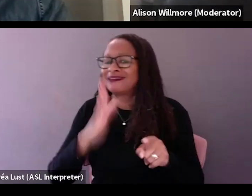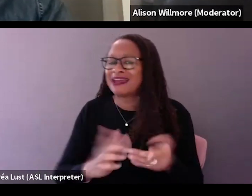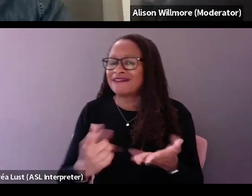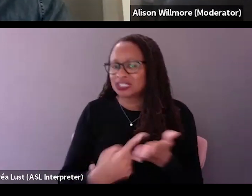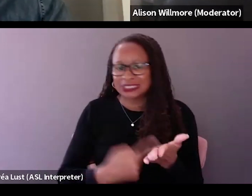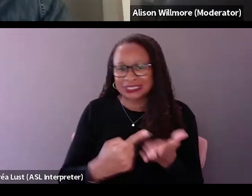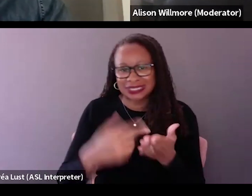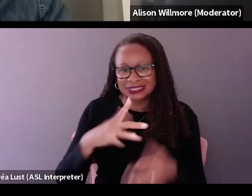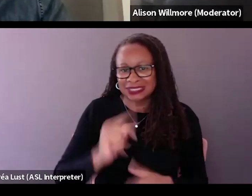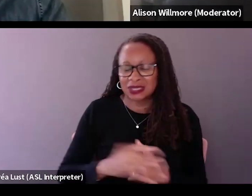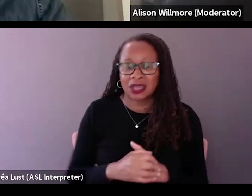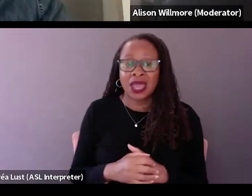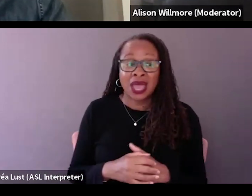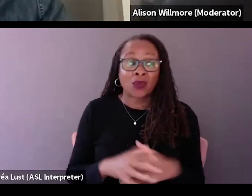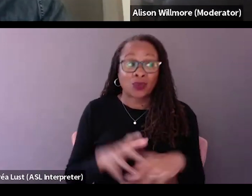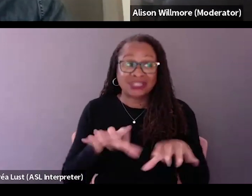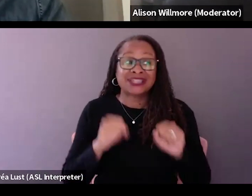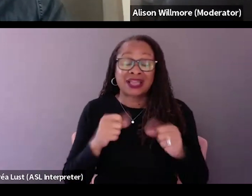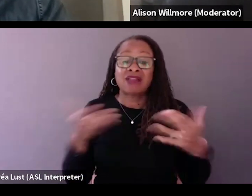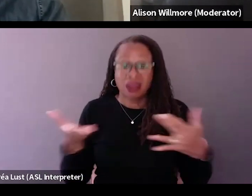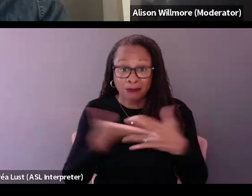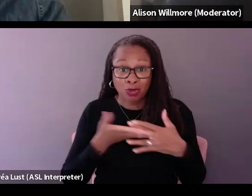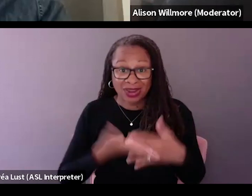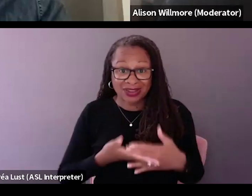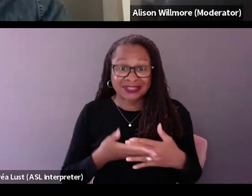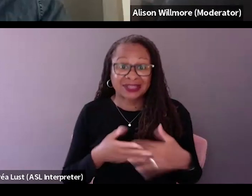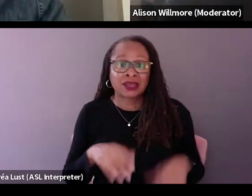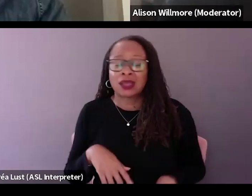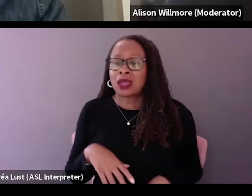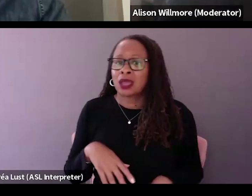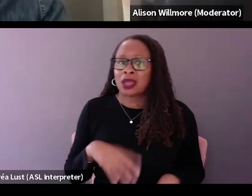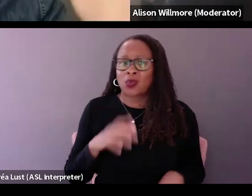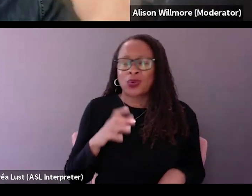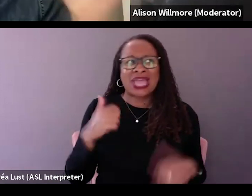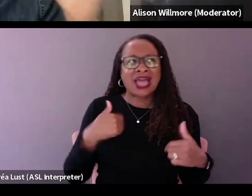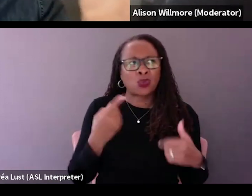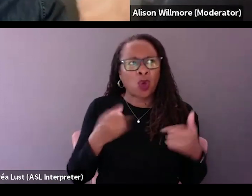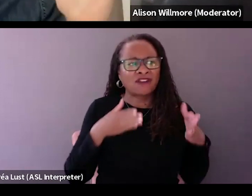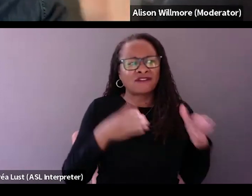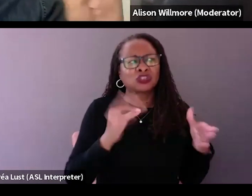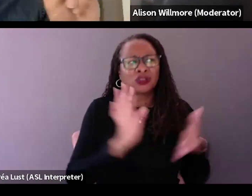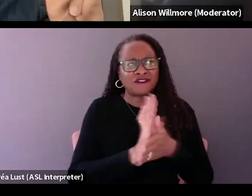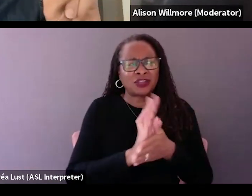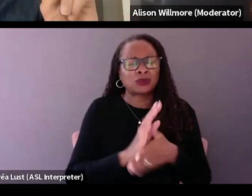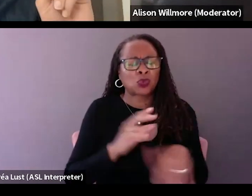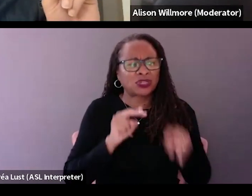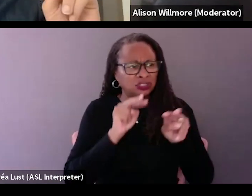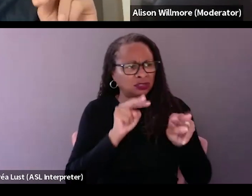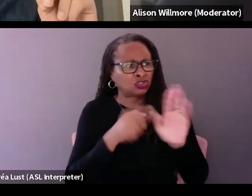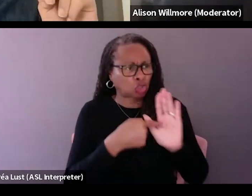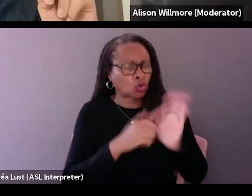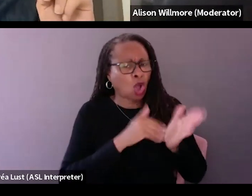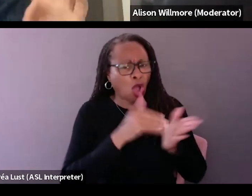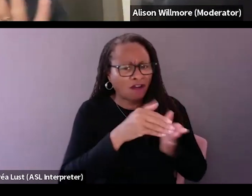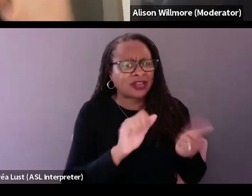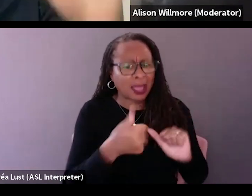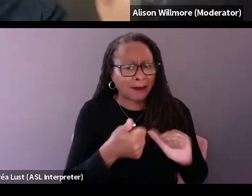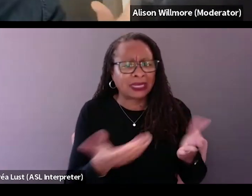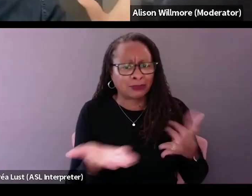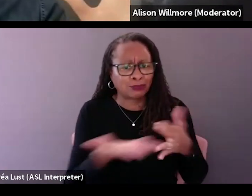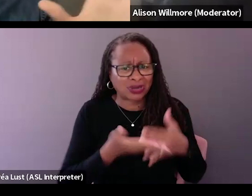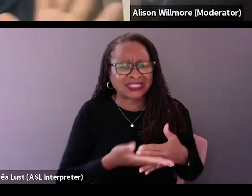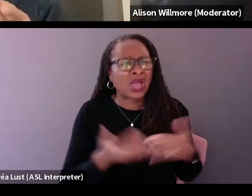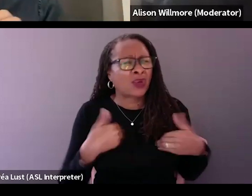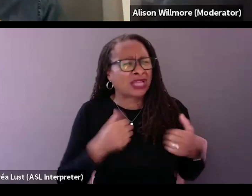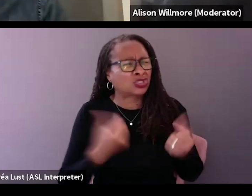a version of our film where we scaled back showing how many times, you know, we had like one too many of them. I think we have two that we finally show in the film where